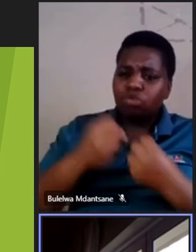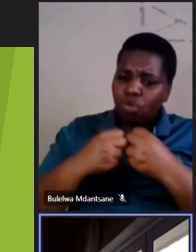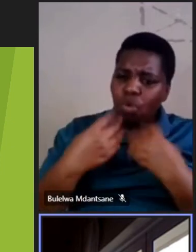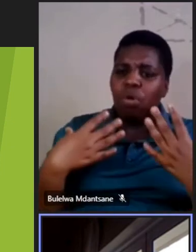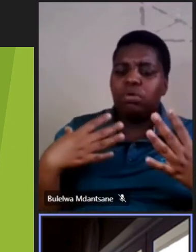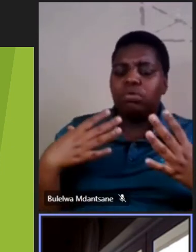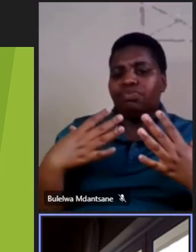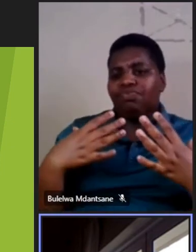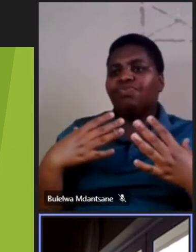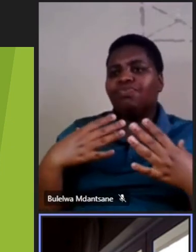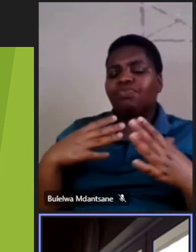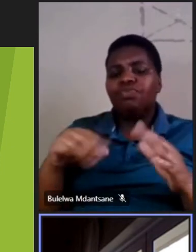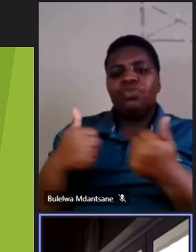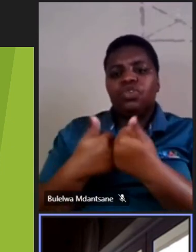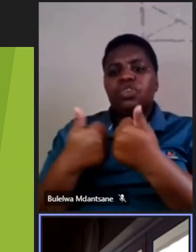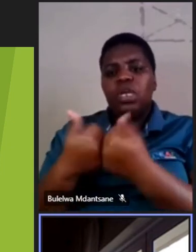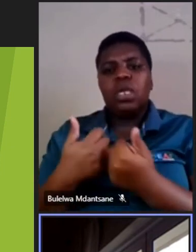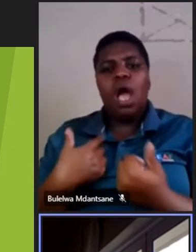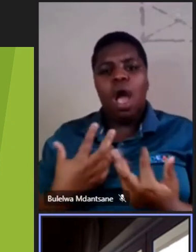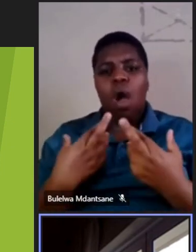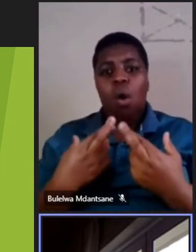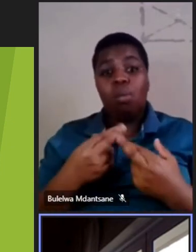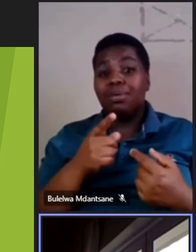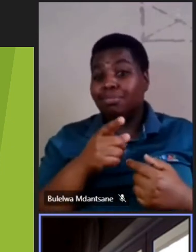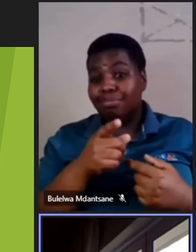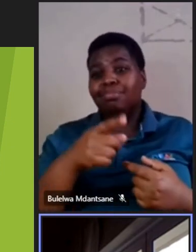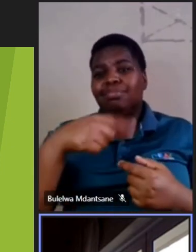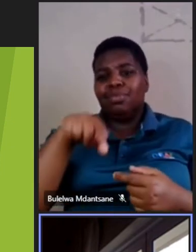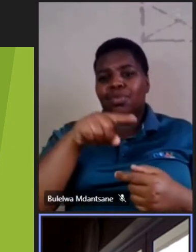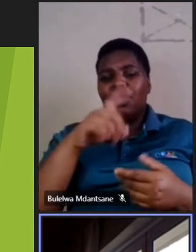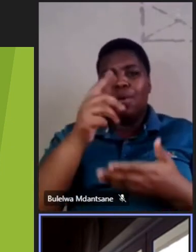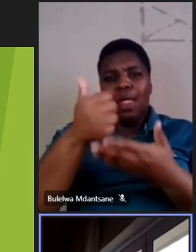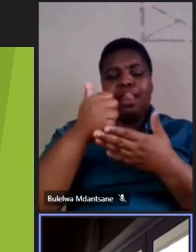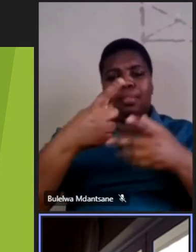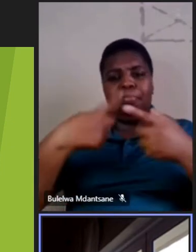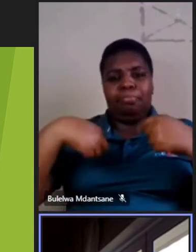and that with this, that we can actually